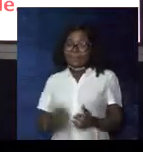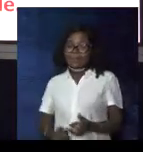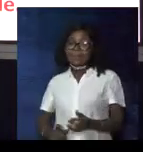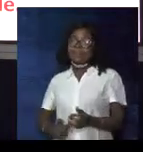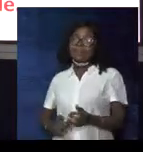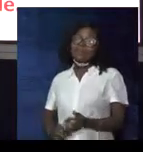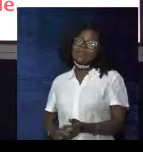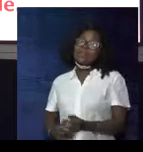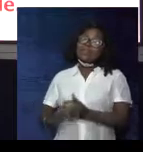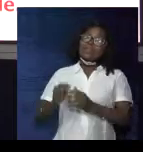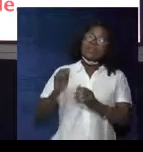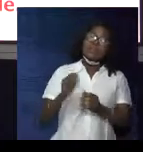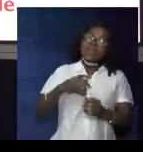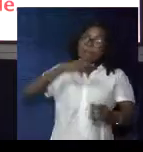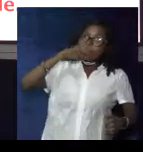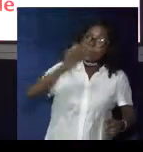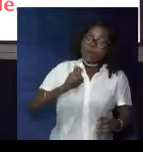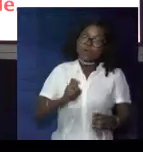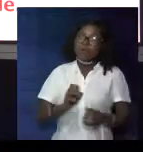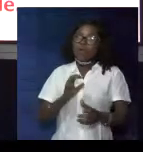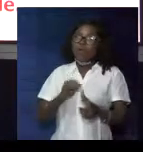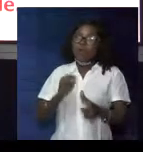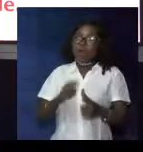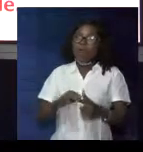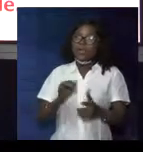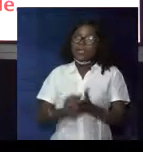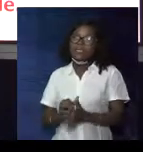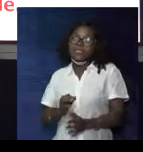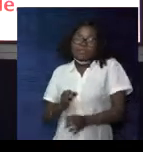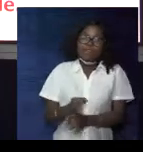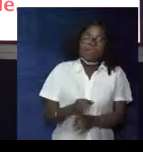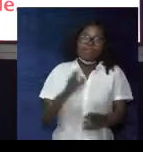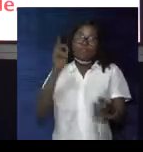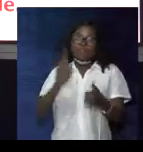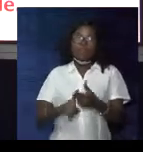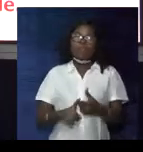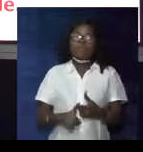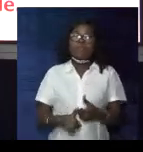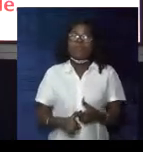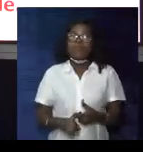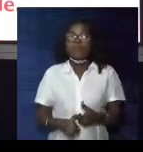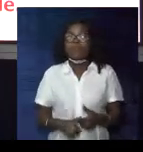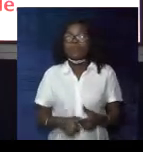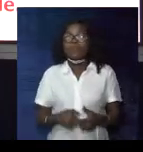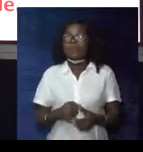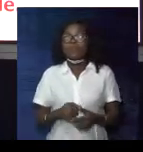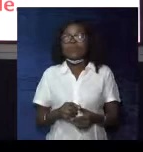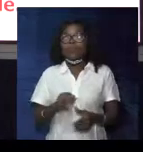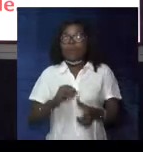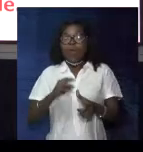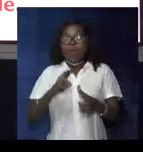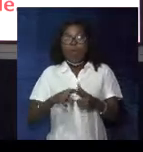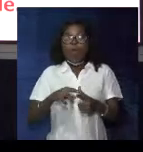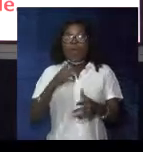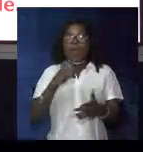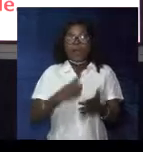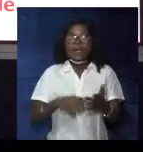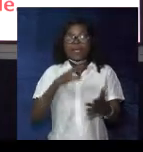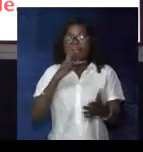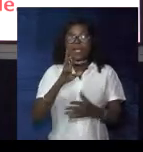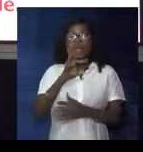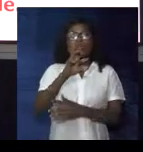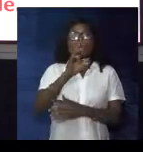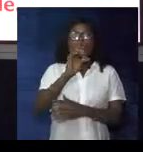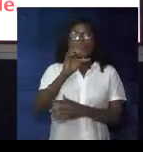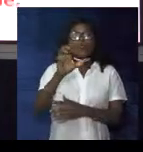is imposed from outside. That's not what is imposed or